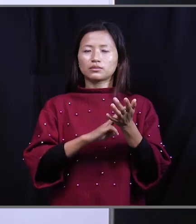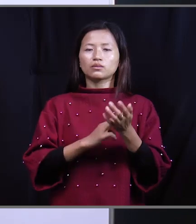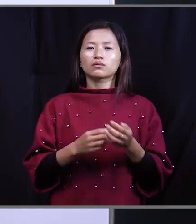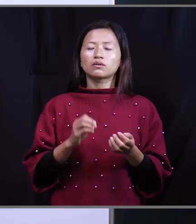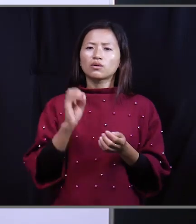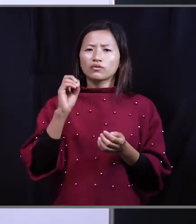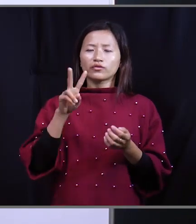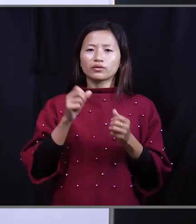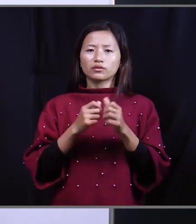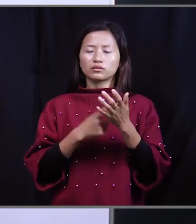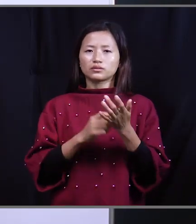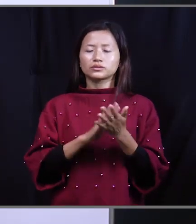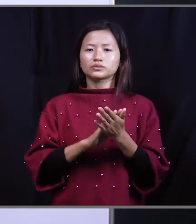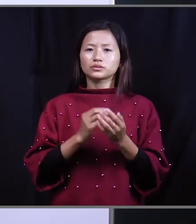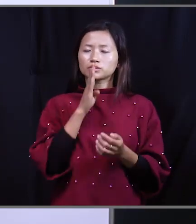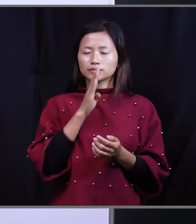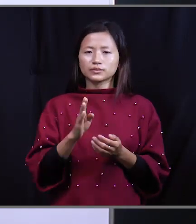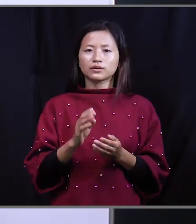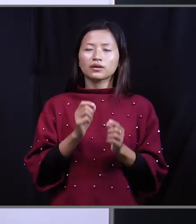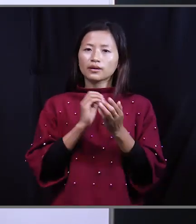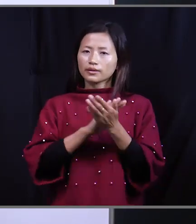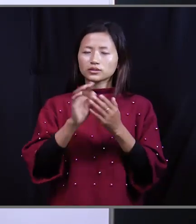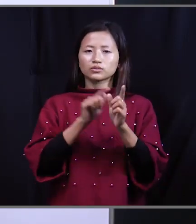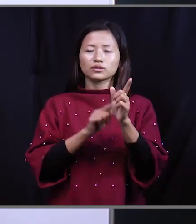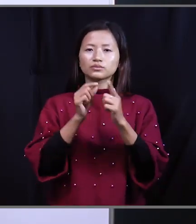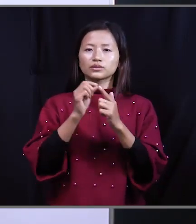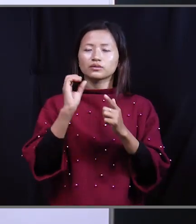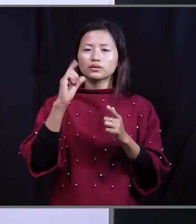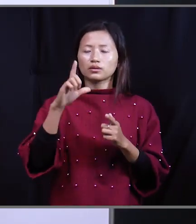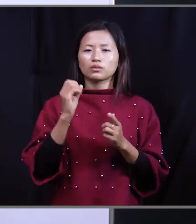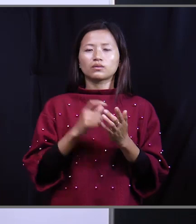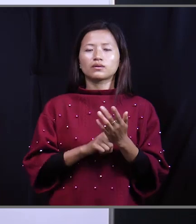be haploid. Remember that, okay? So that this